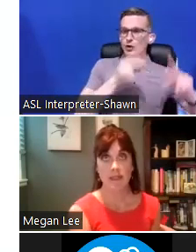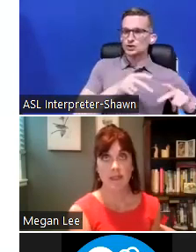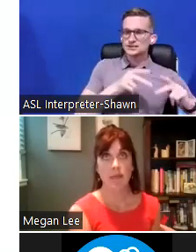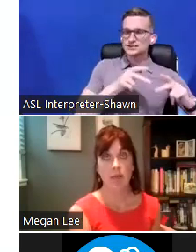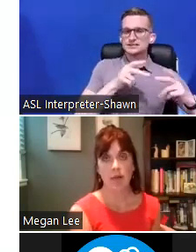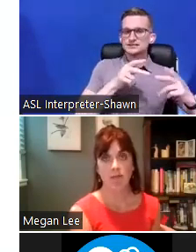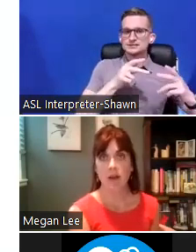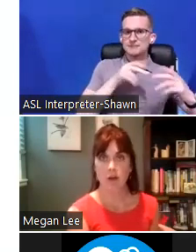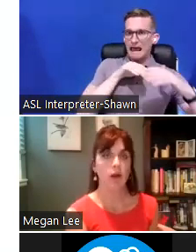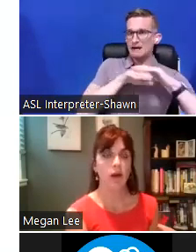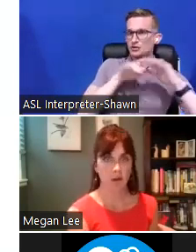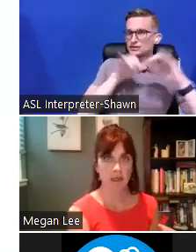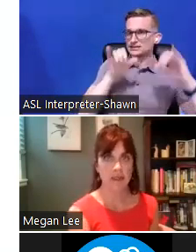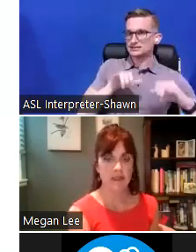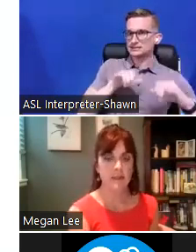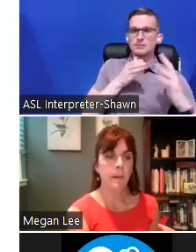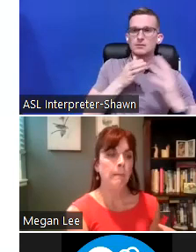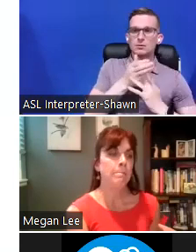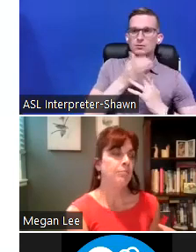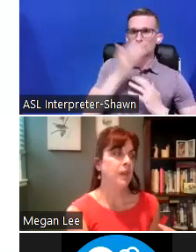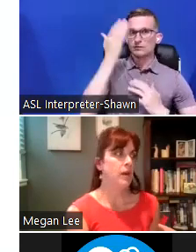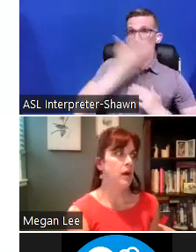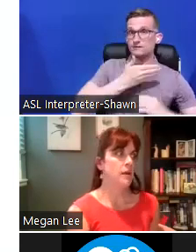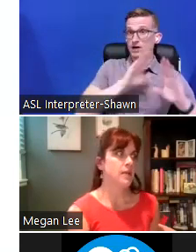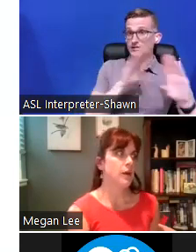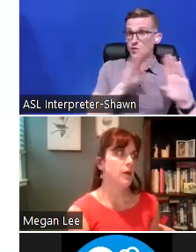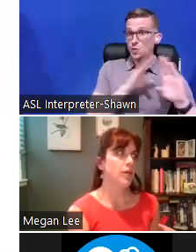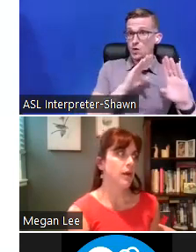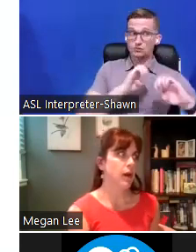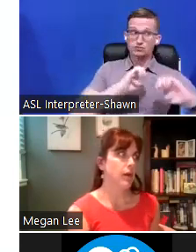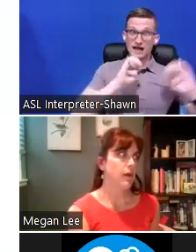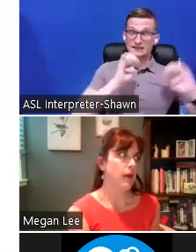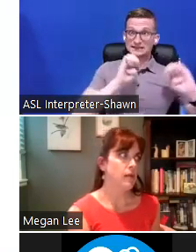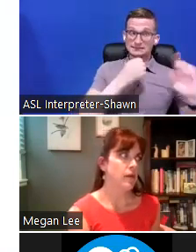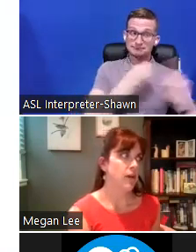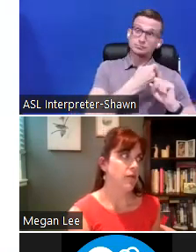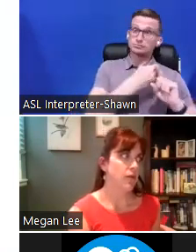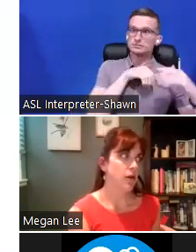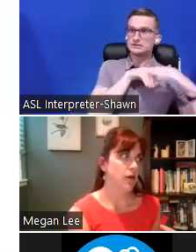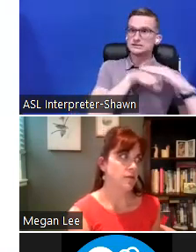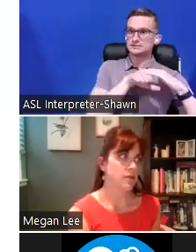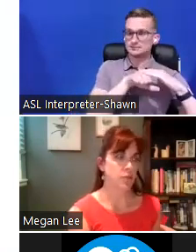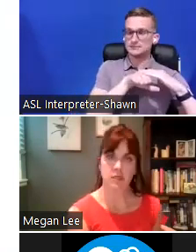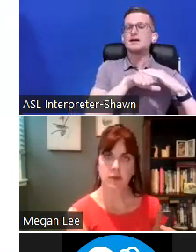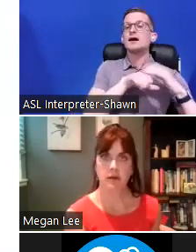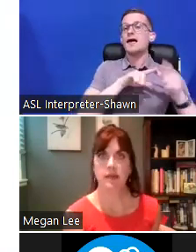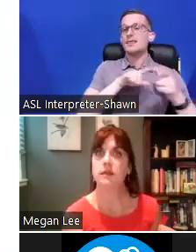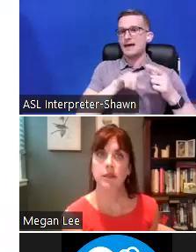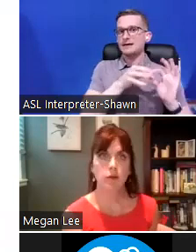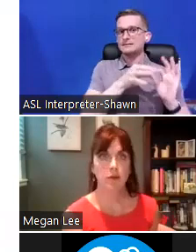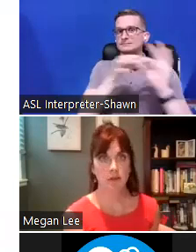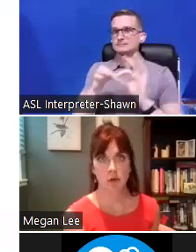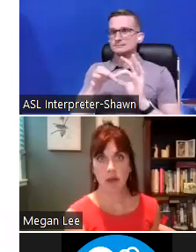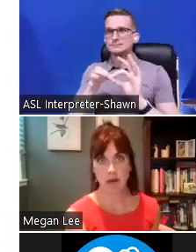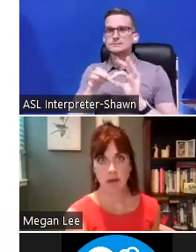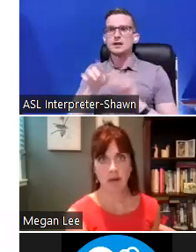the system through the front door of crisis, and then also think about getting them involved with longer term supports, whether that's